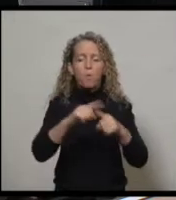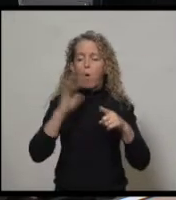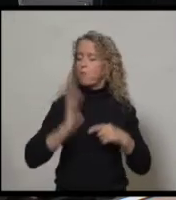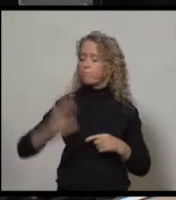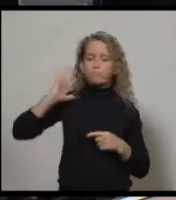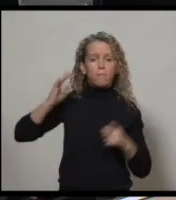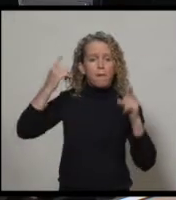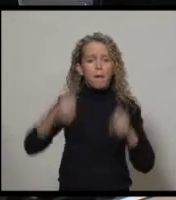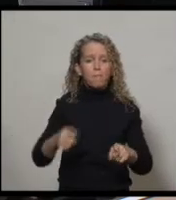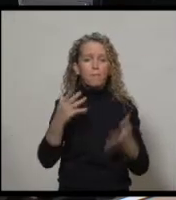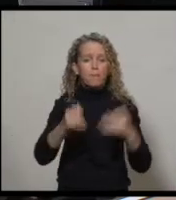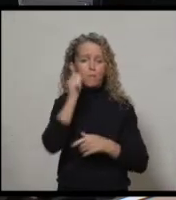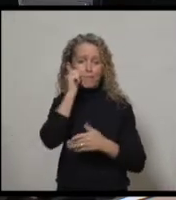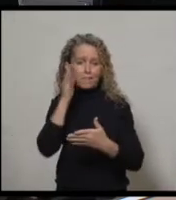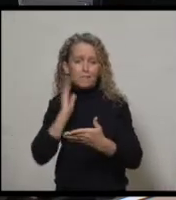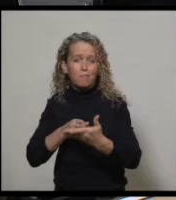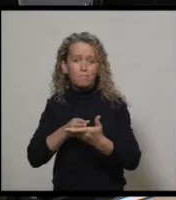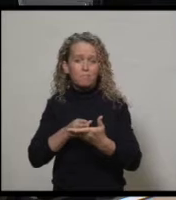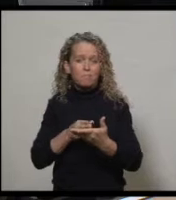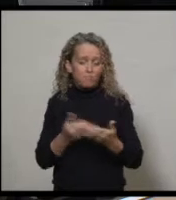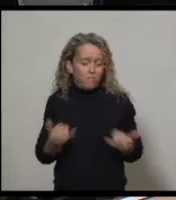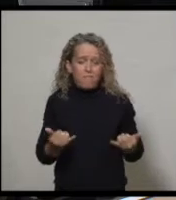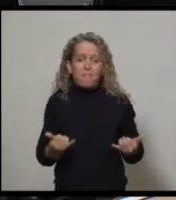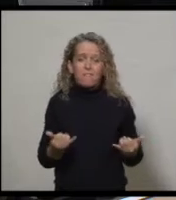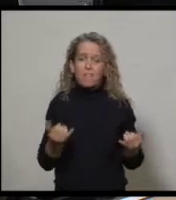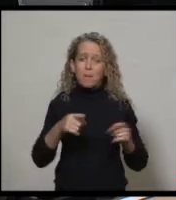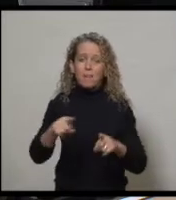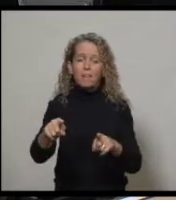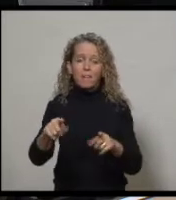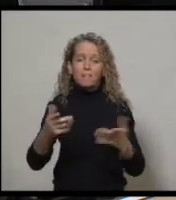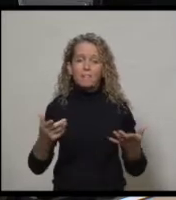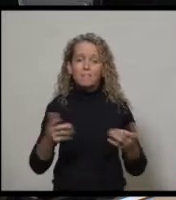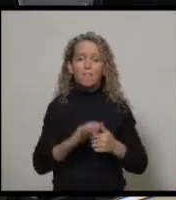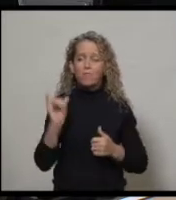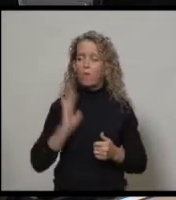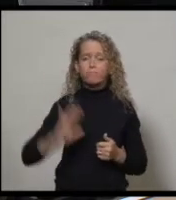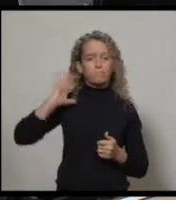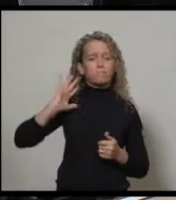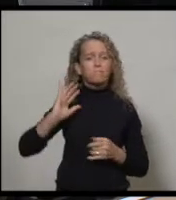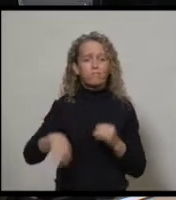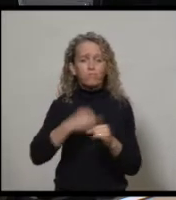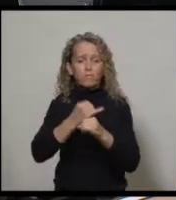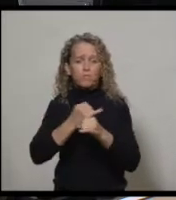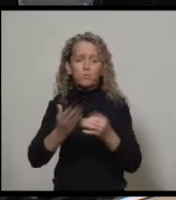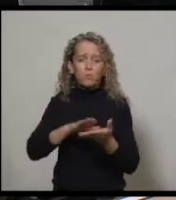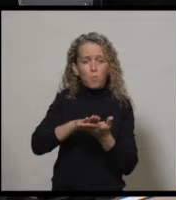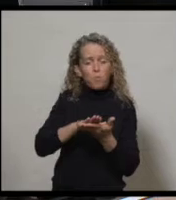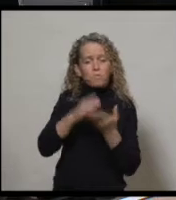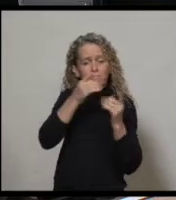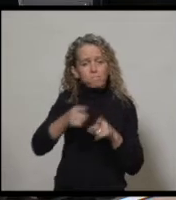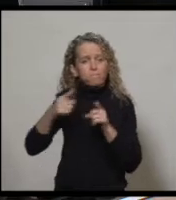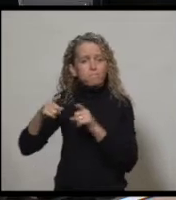racism that currently is happening, thinking about things in the past such as residential schools, thinking